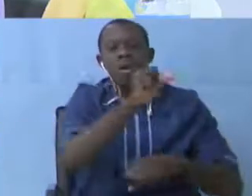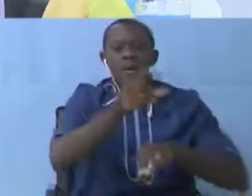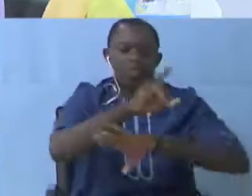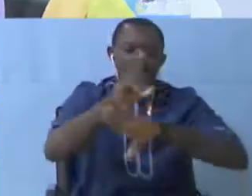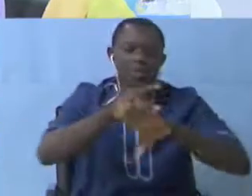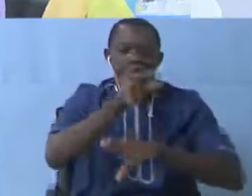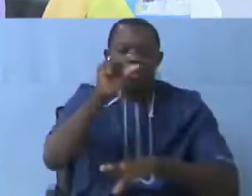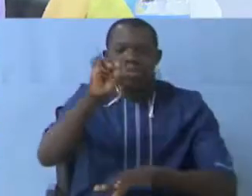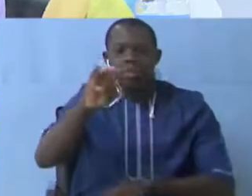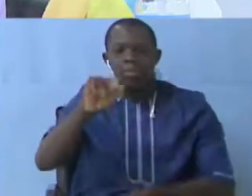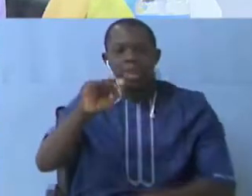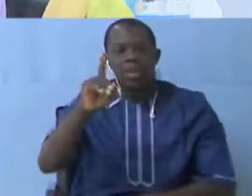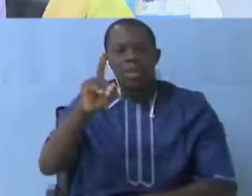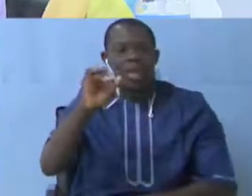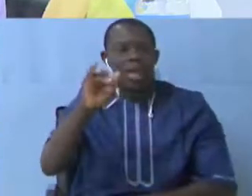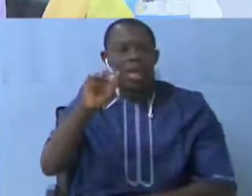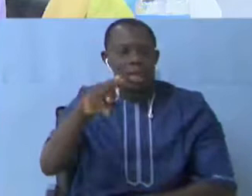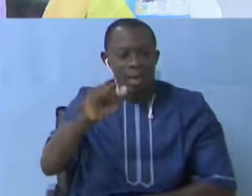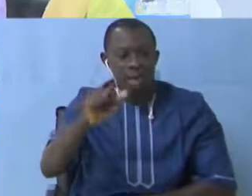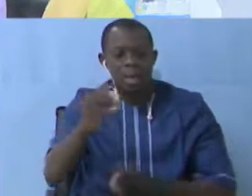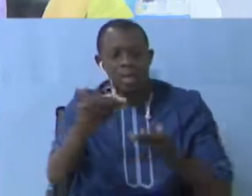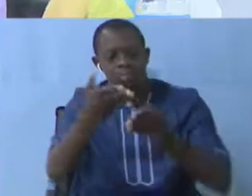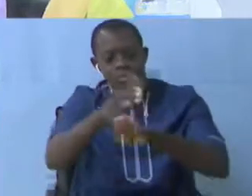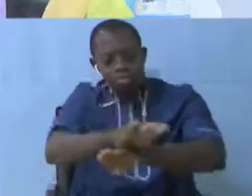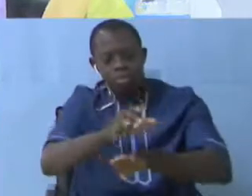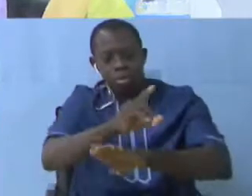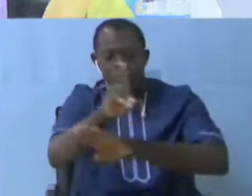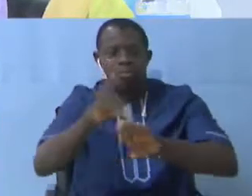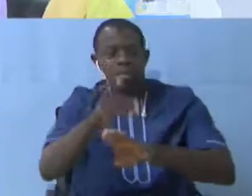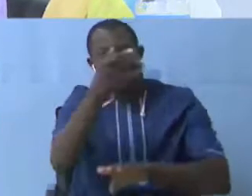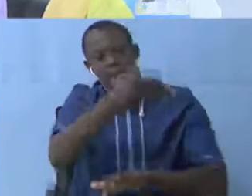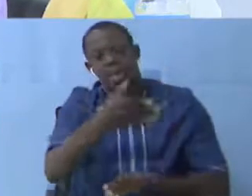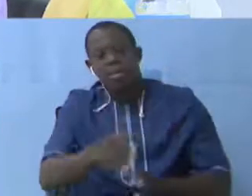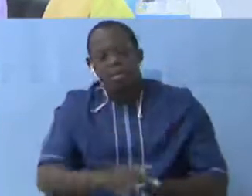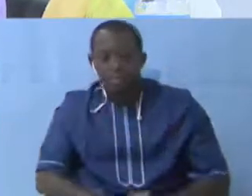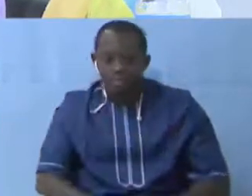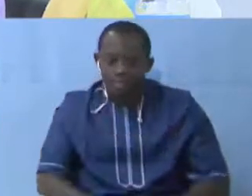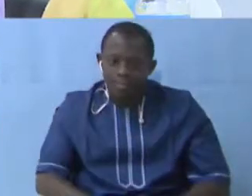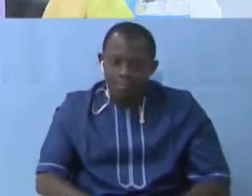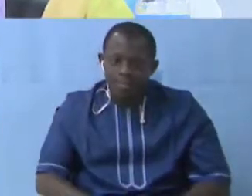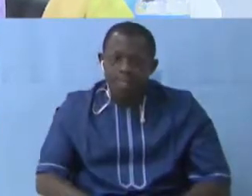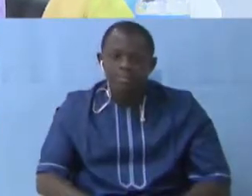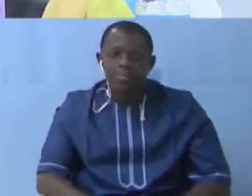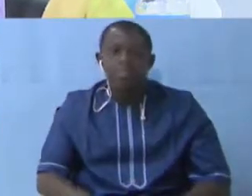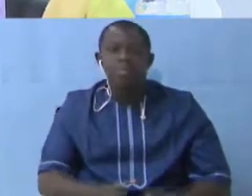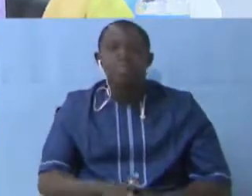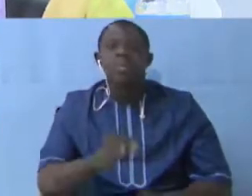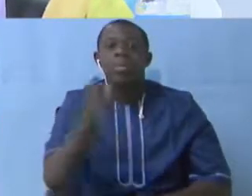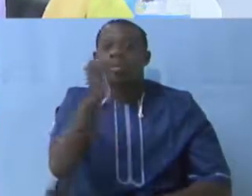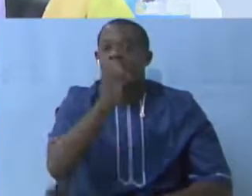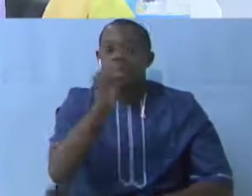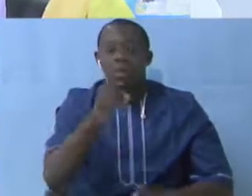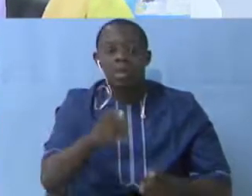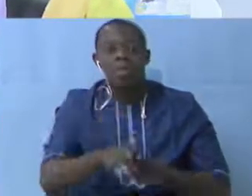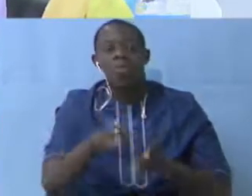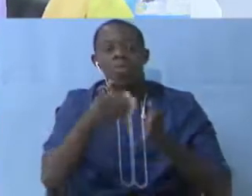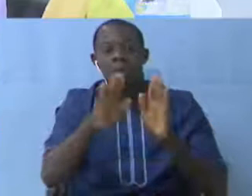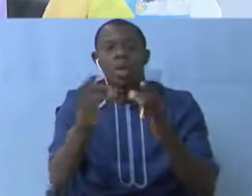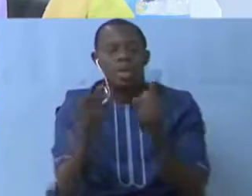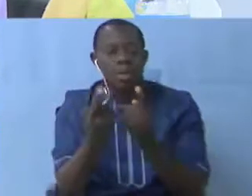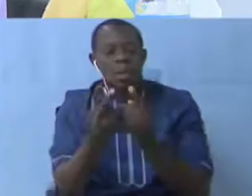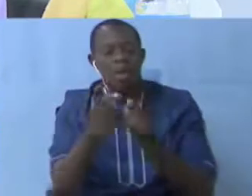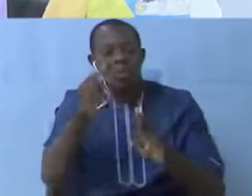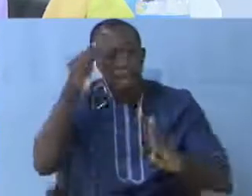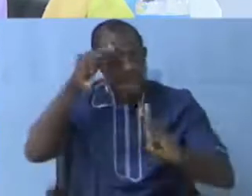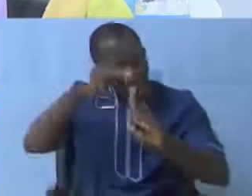was also very traumatic for the family because the last wish was to come back to the Gambia. ndax nag loolu nag li nga xam ne moo nekkoon seen ine